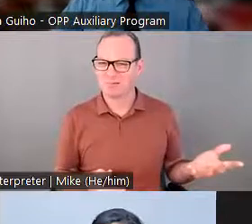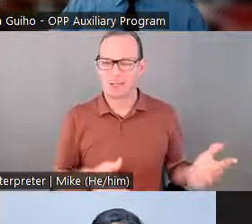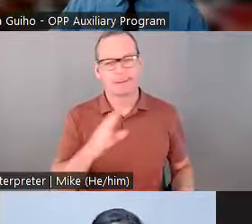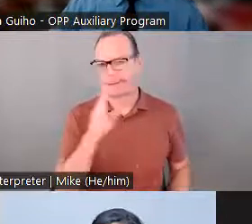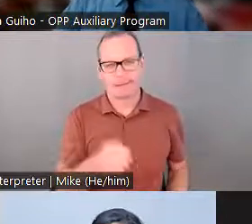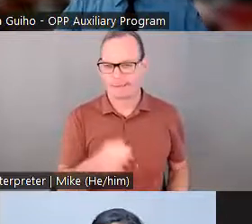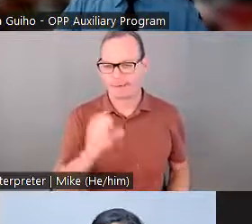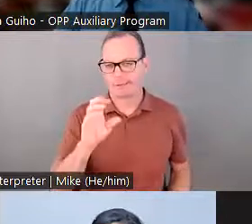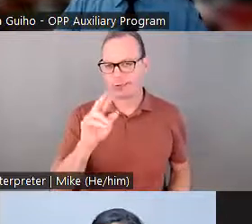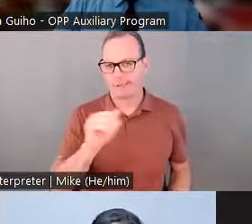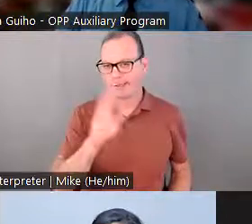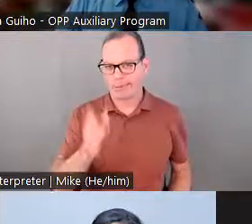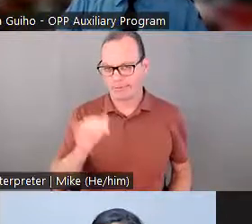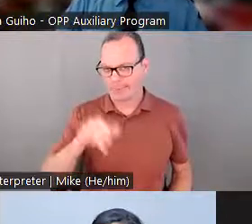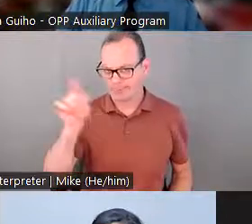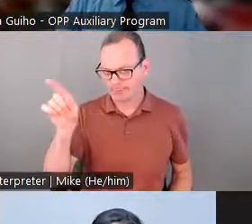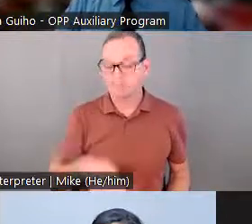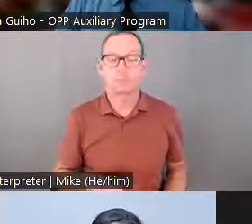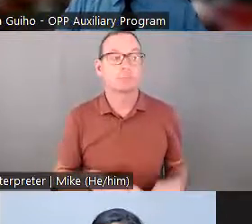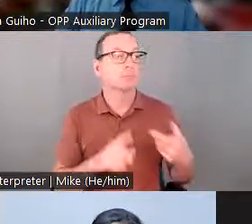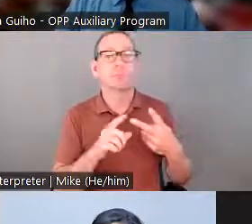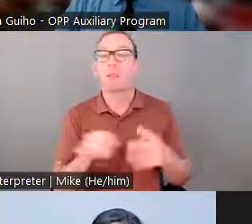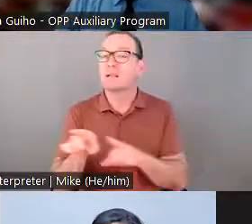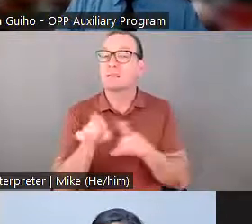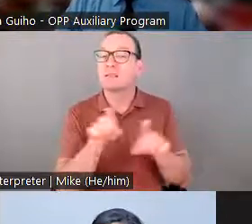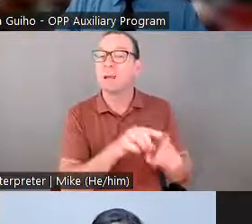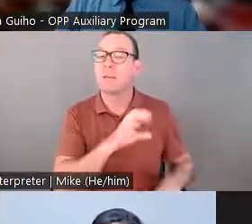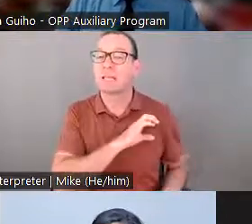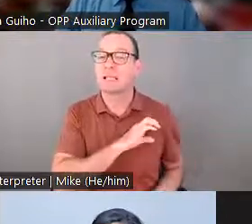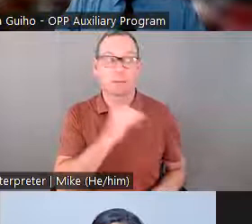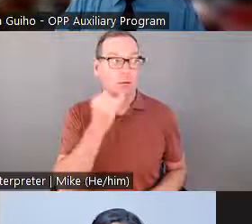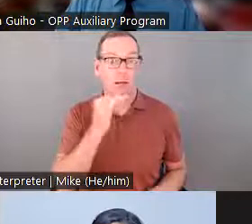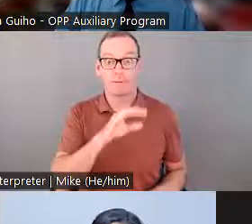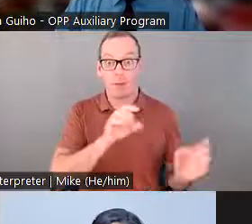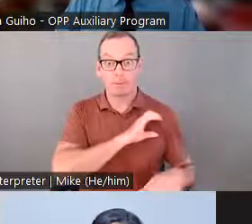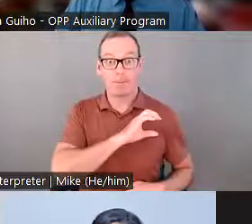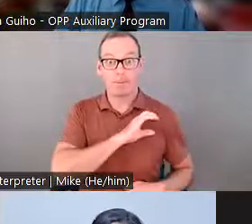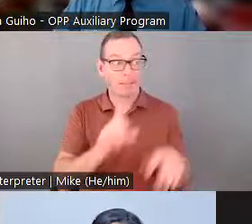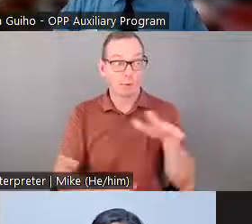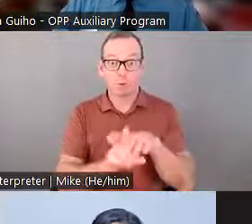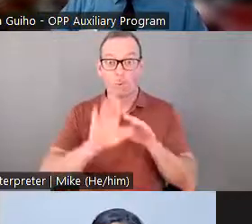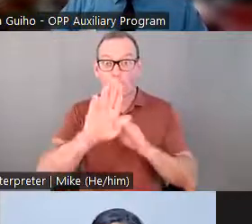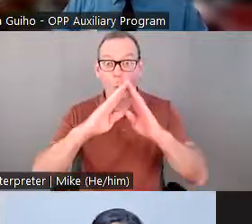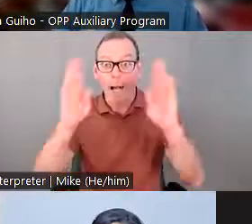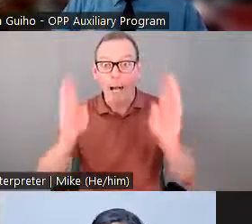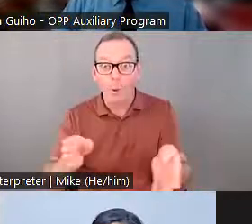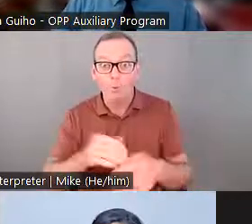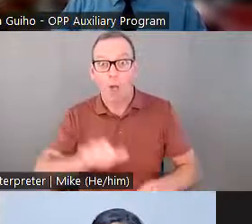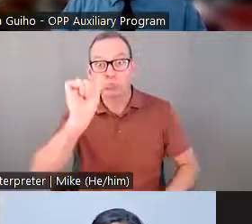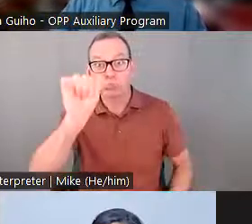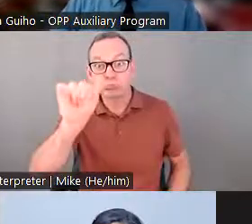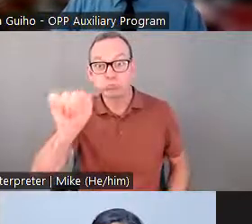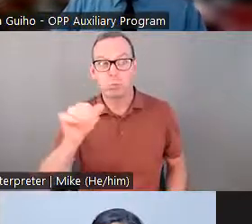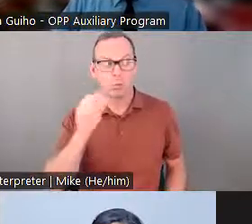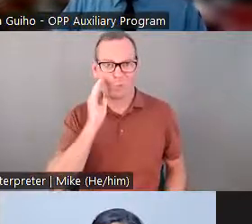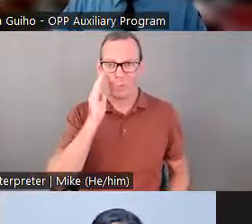And for the police for that matter either. Again, like I say, if the police are coming to your house to speak to you, they're not giving you advance notice unless it's something that requires advance notice,